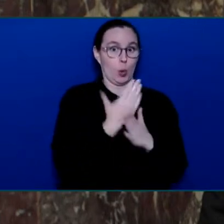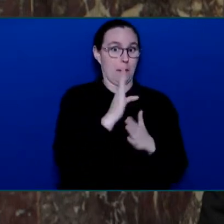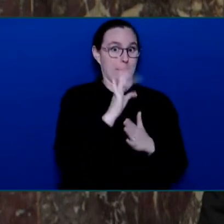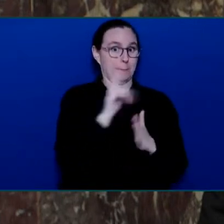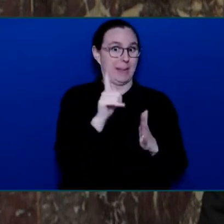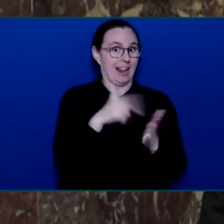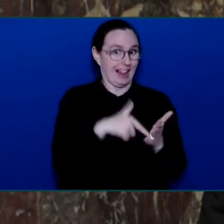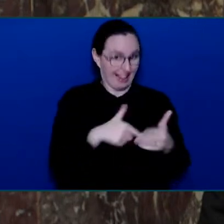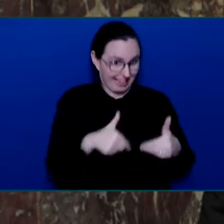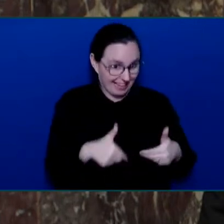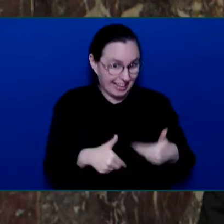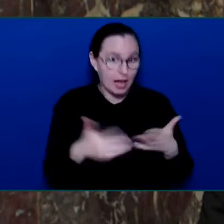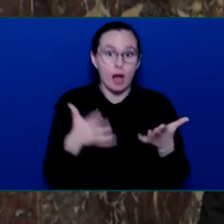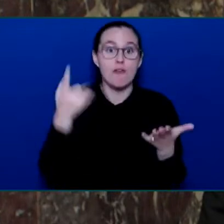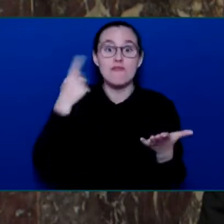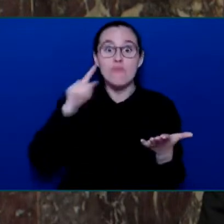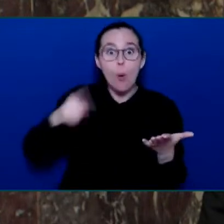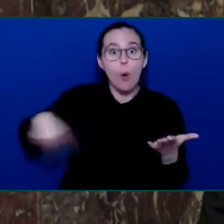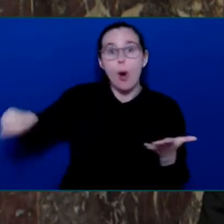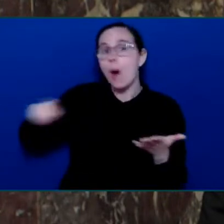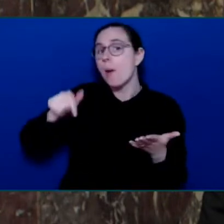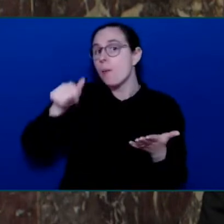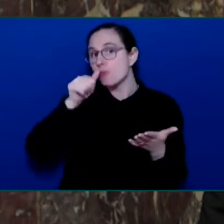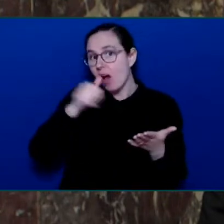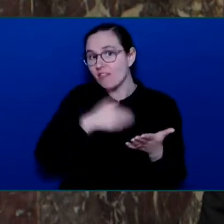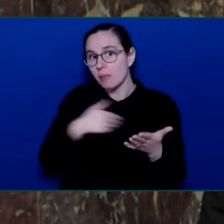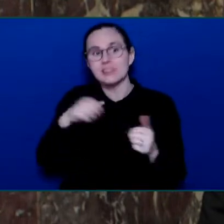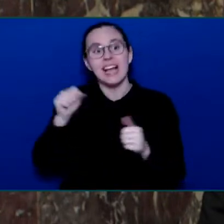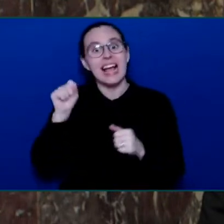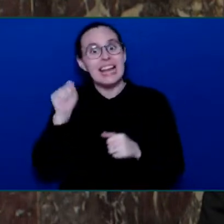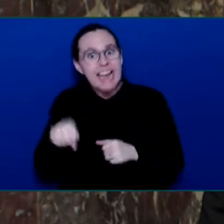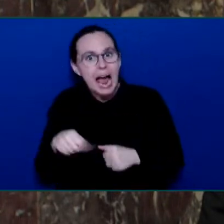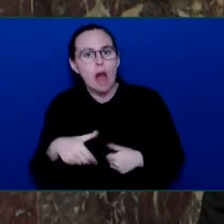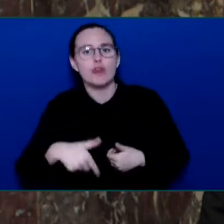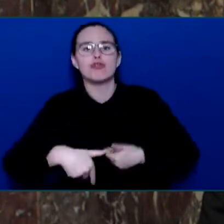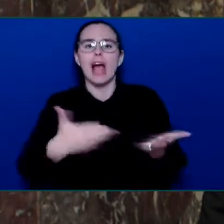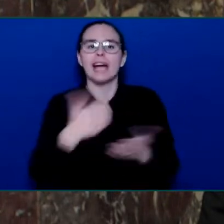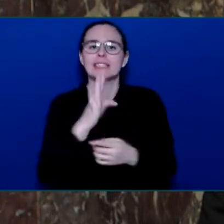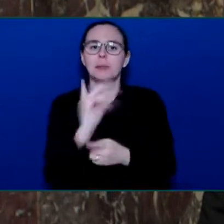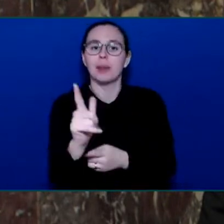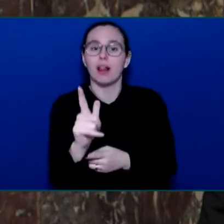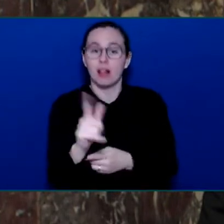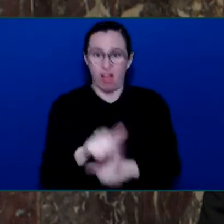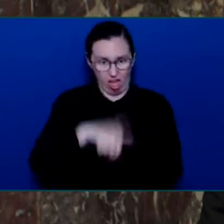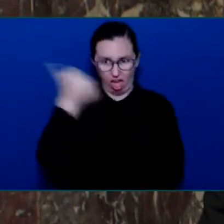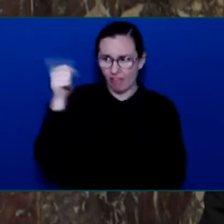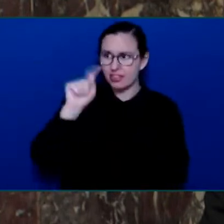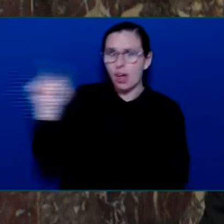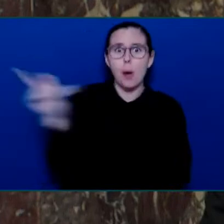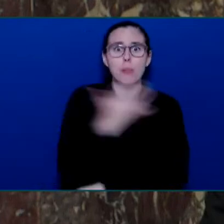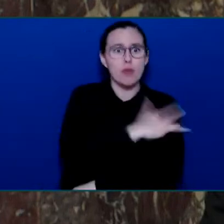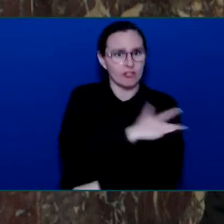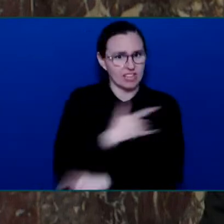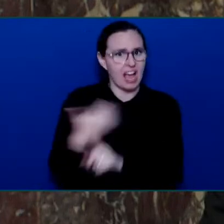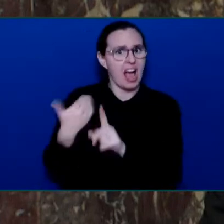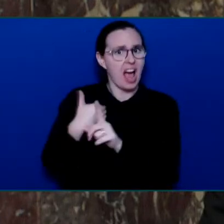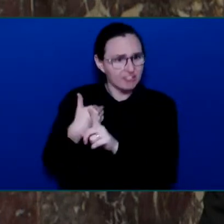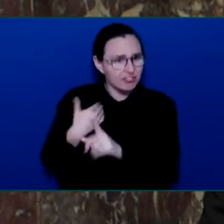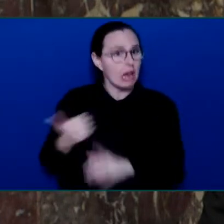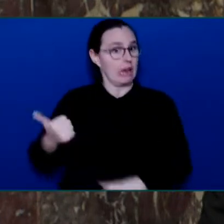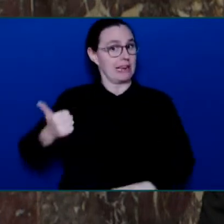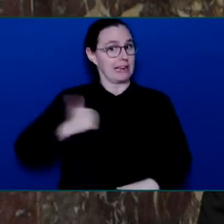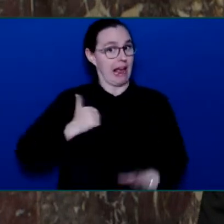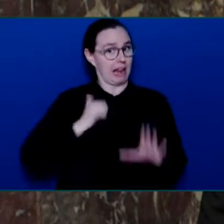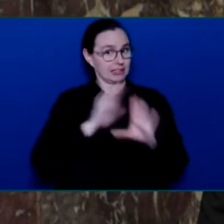to what currently exists in Alberta, Ontario, and the House of Commons. Private members' bills are a little bit different than